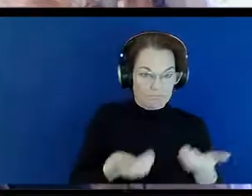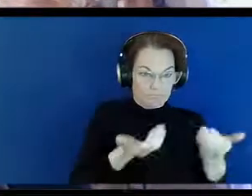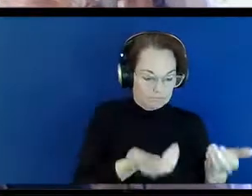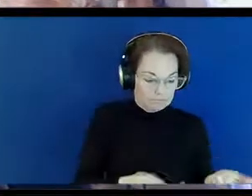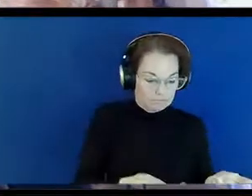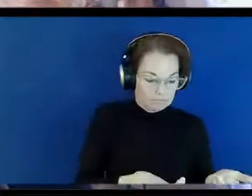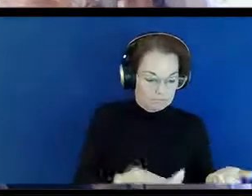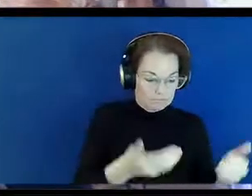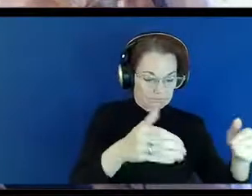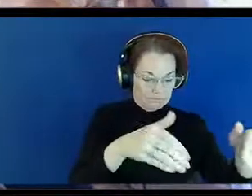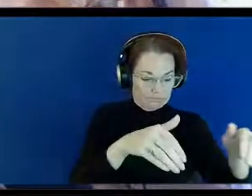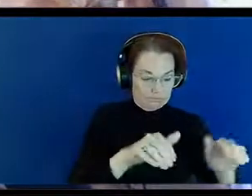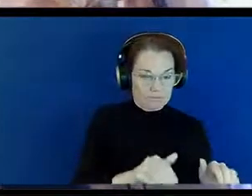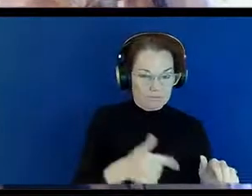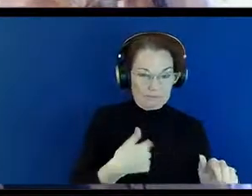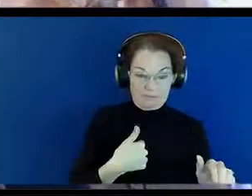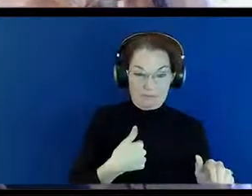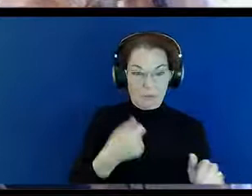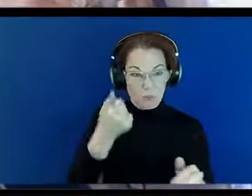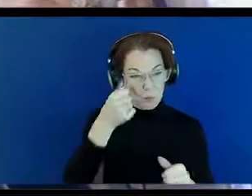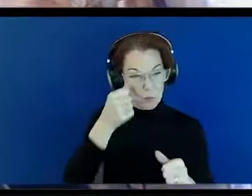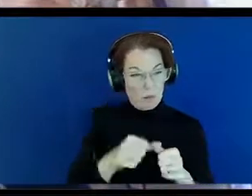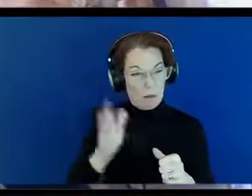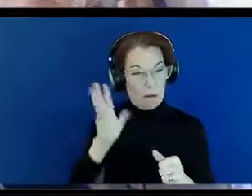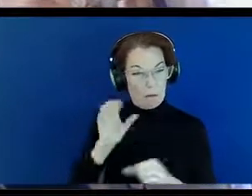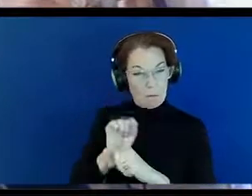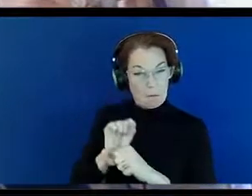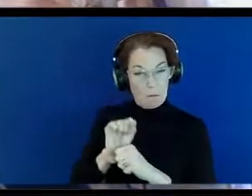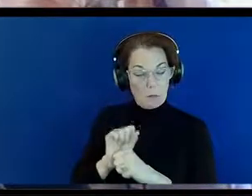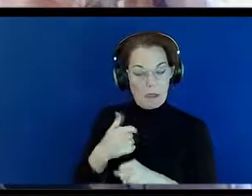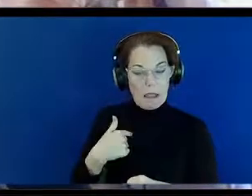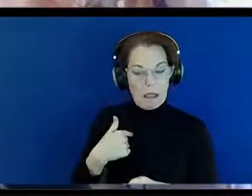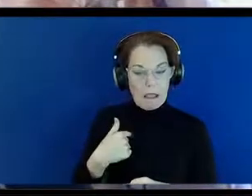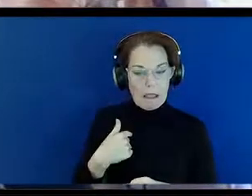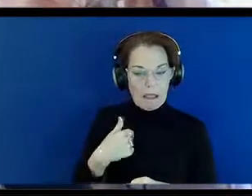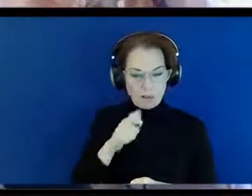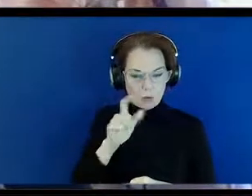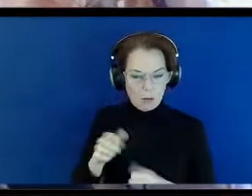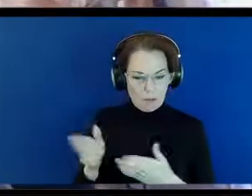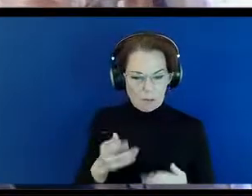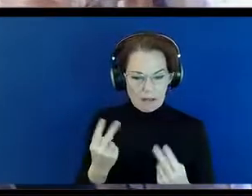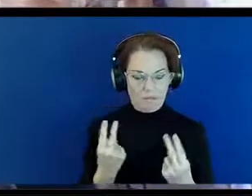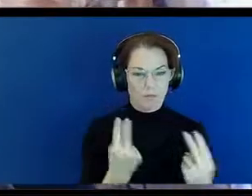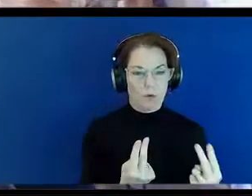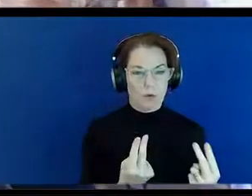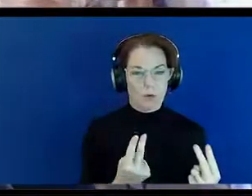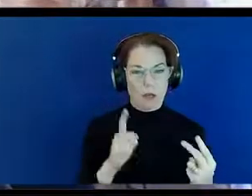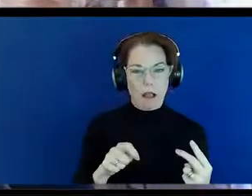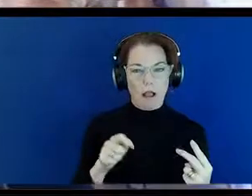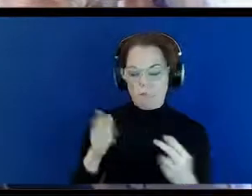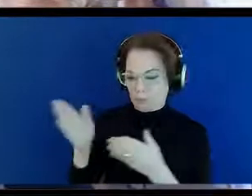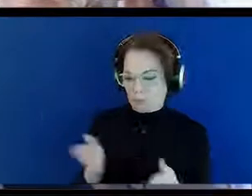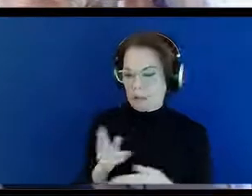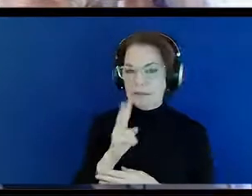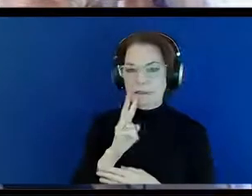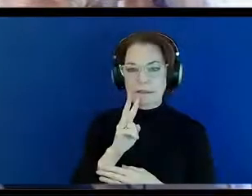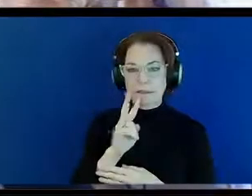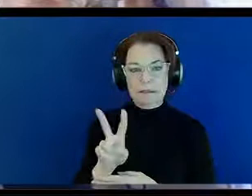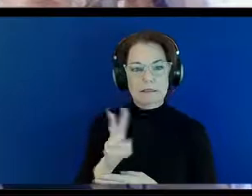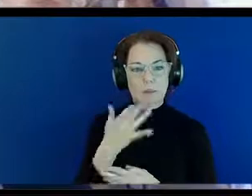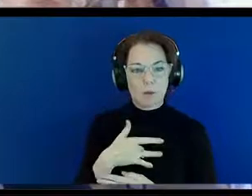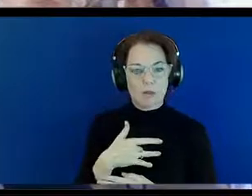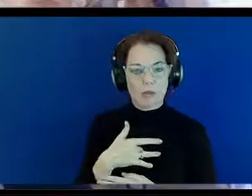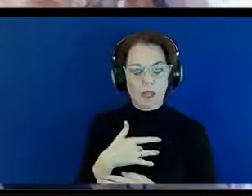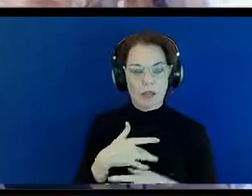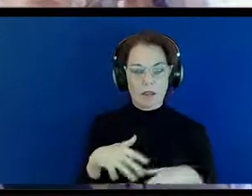I could think is that I should be planning his second birthday party, not his funeral. While I thought Ted's death was a